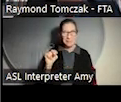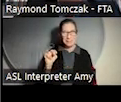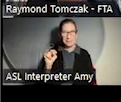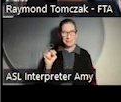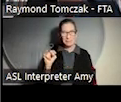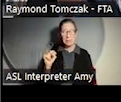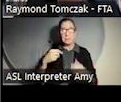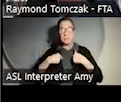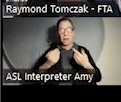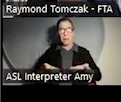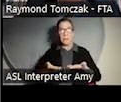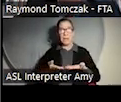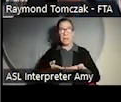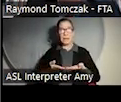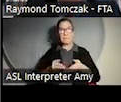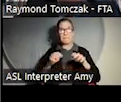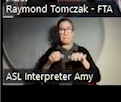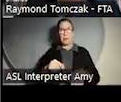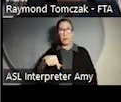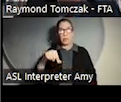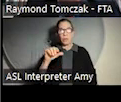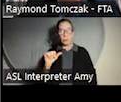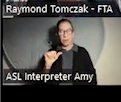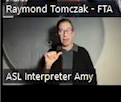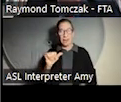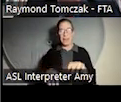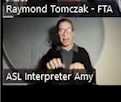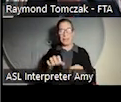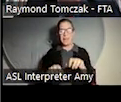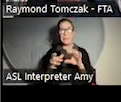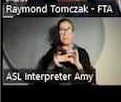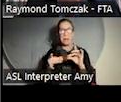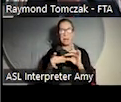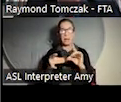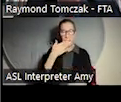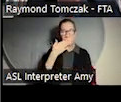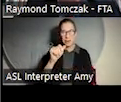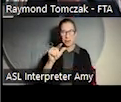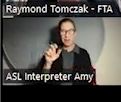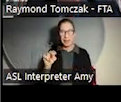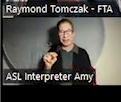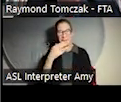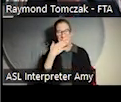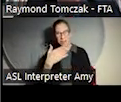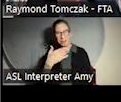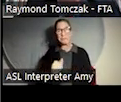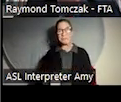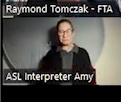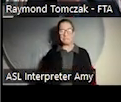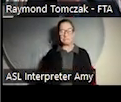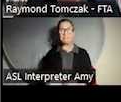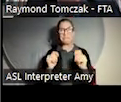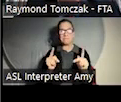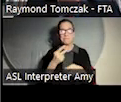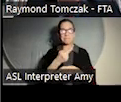I'm here. I just wrote in the Q&A. I wrote my comments in the Q&A section. All right. Thank you so much, Alan. Appreciate it. Thank you. Okay, take